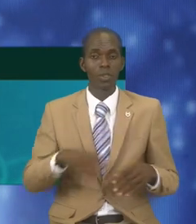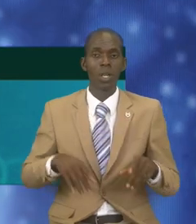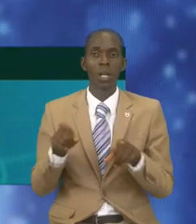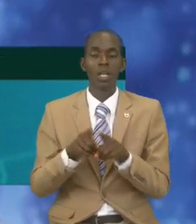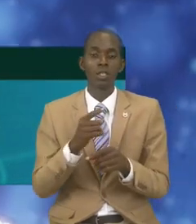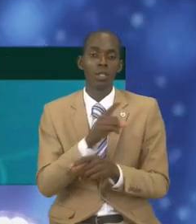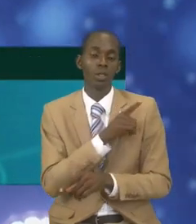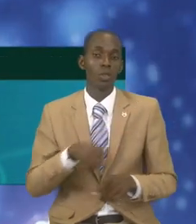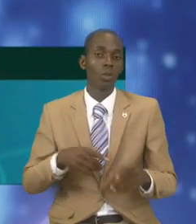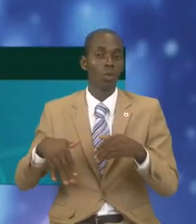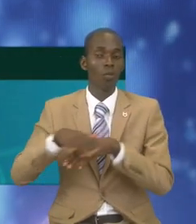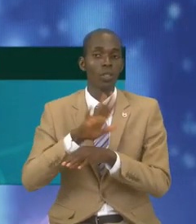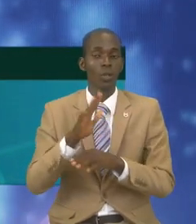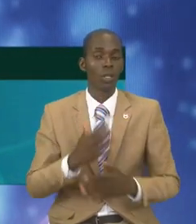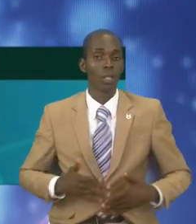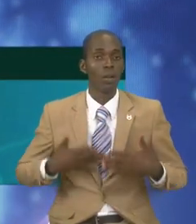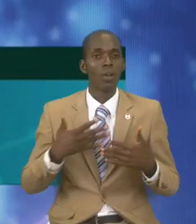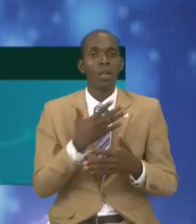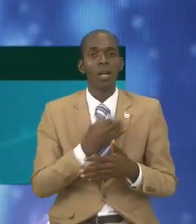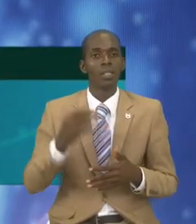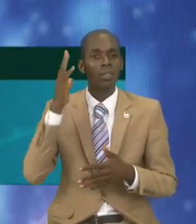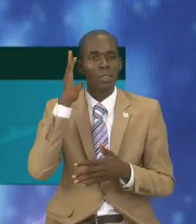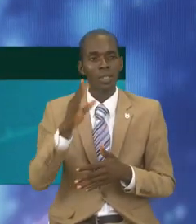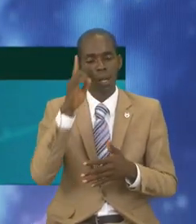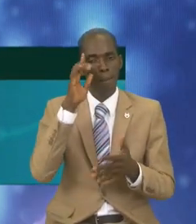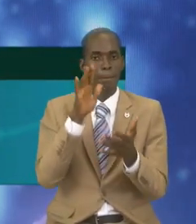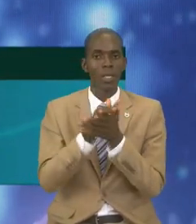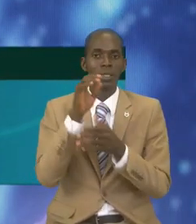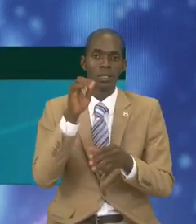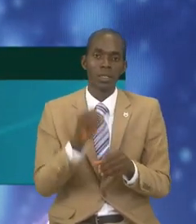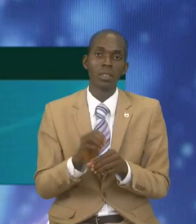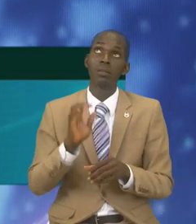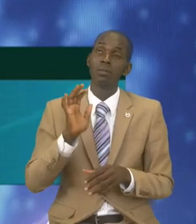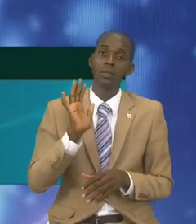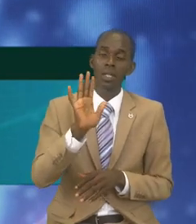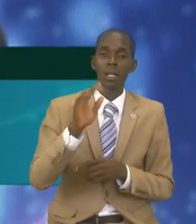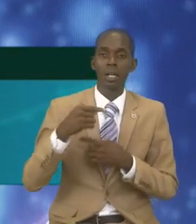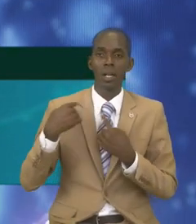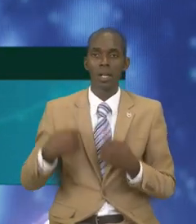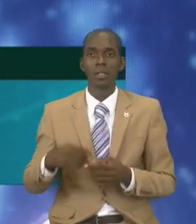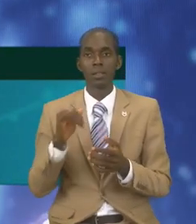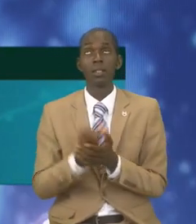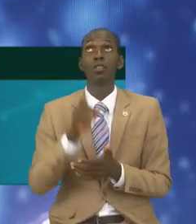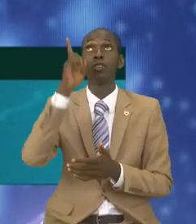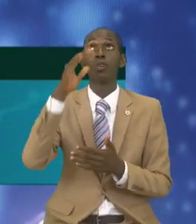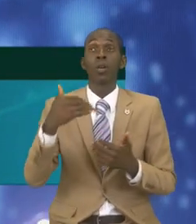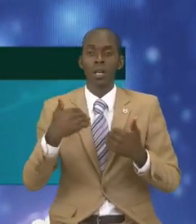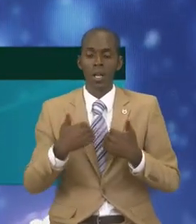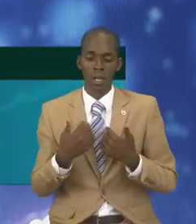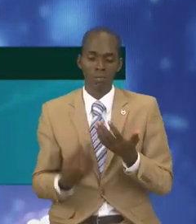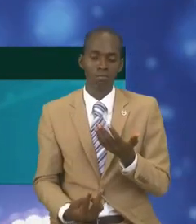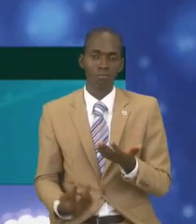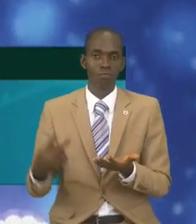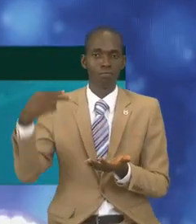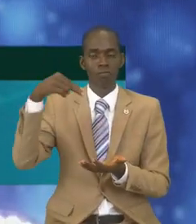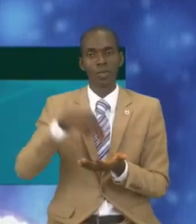says, and shall believe in thine heart that God has raised him from